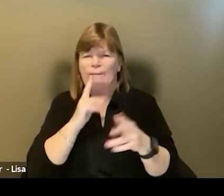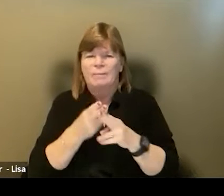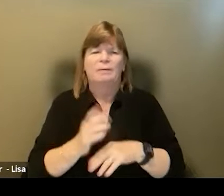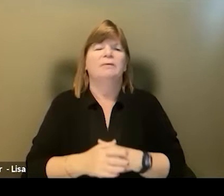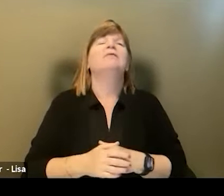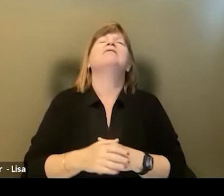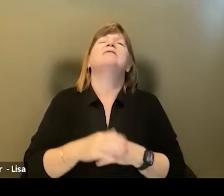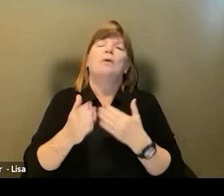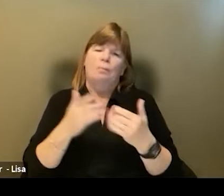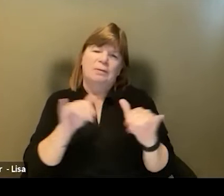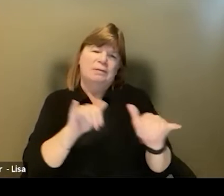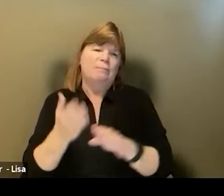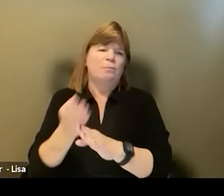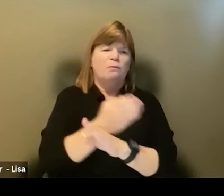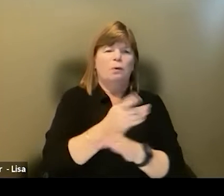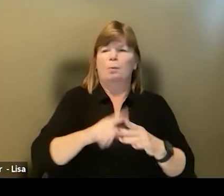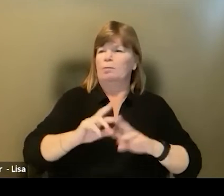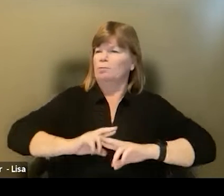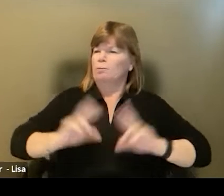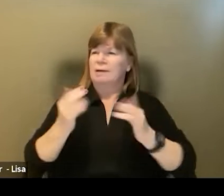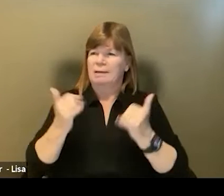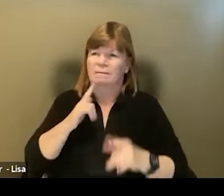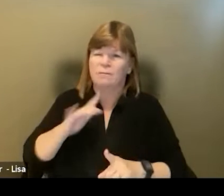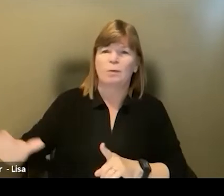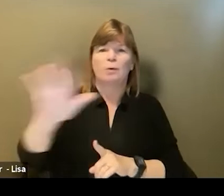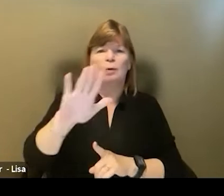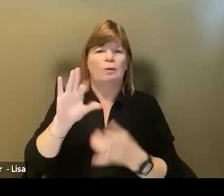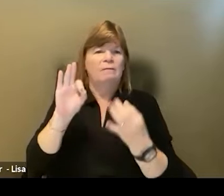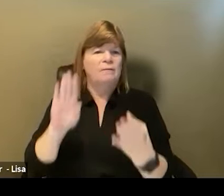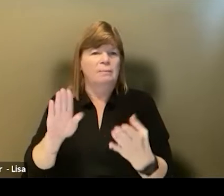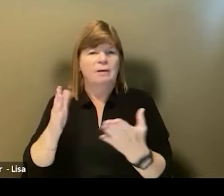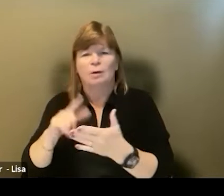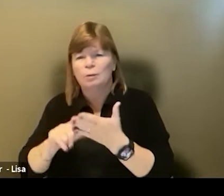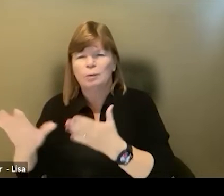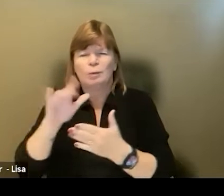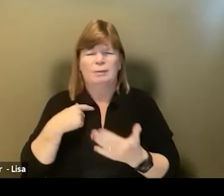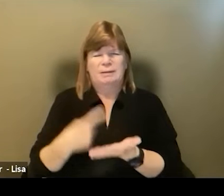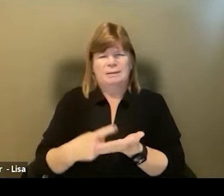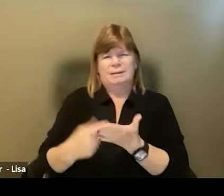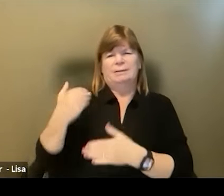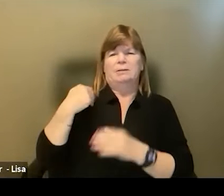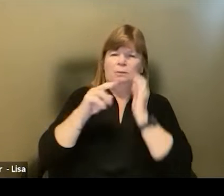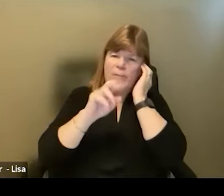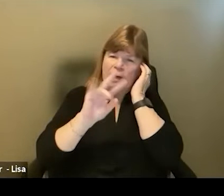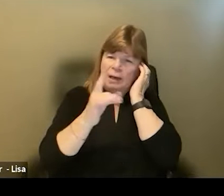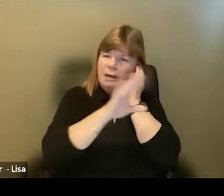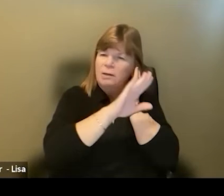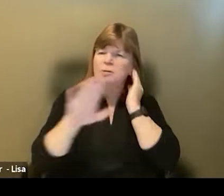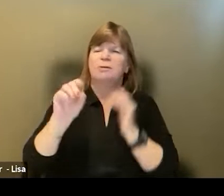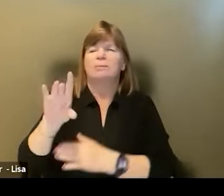Similar to before, what is out for public comment that we spoke about on November 8th through December